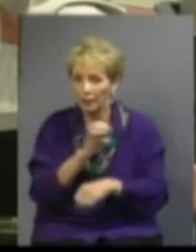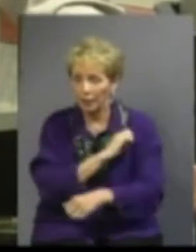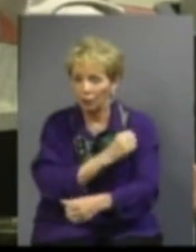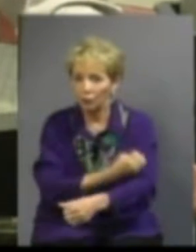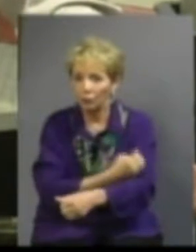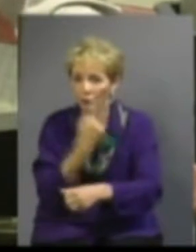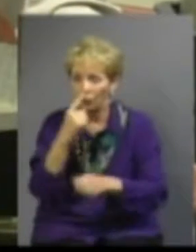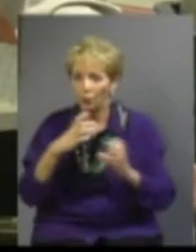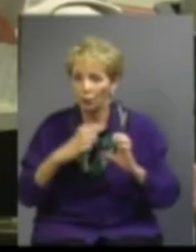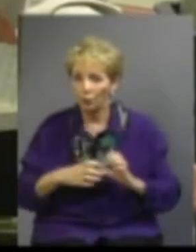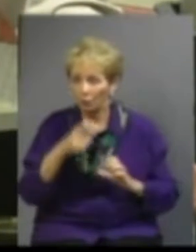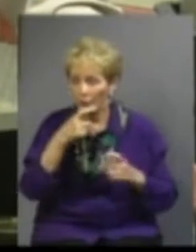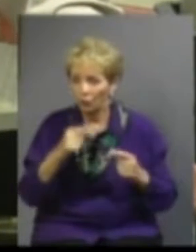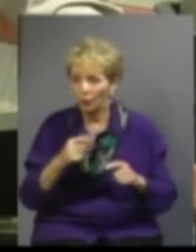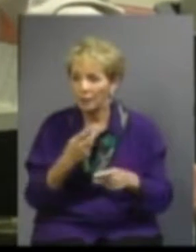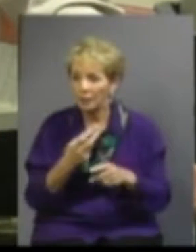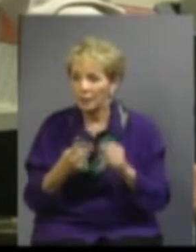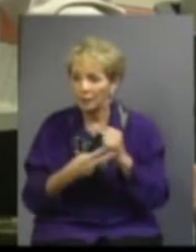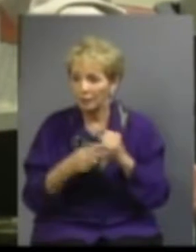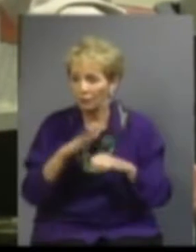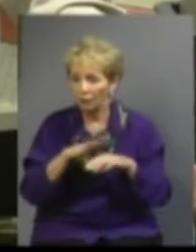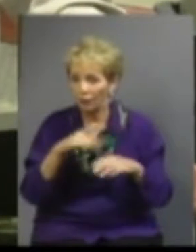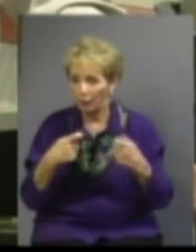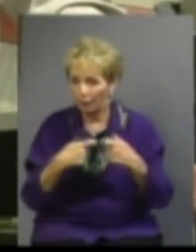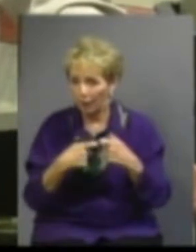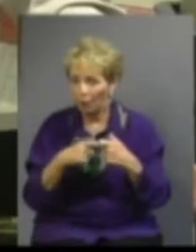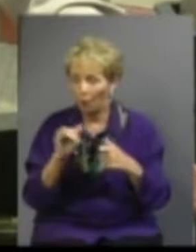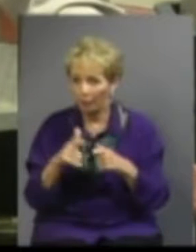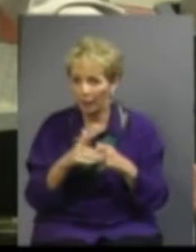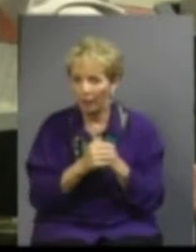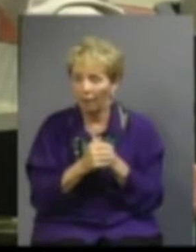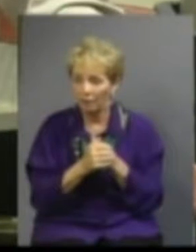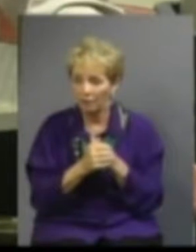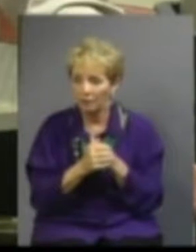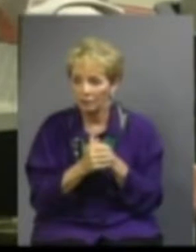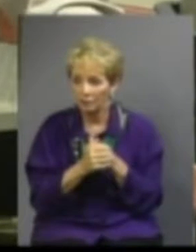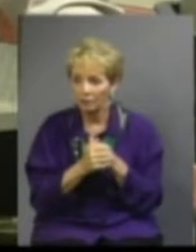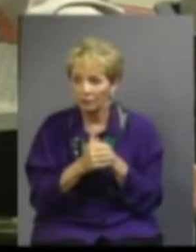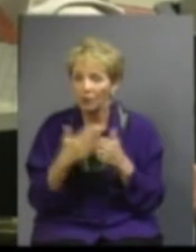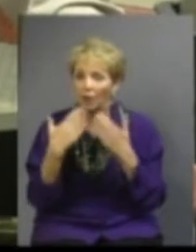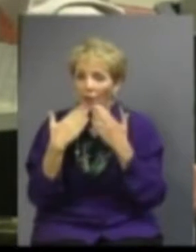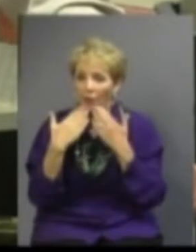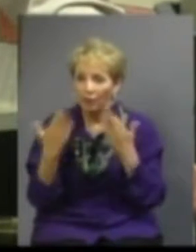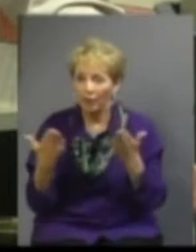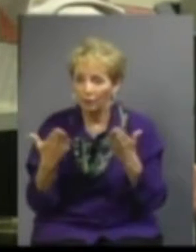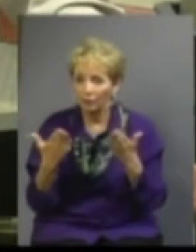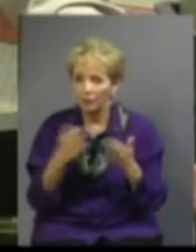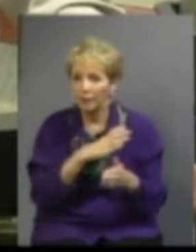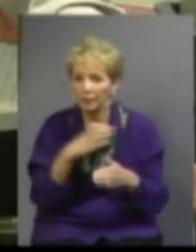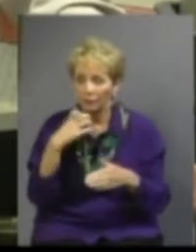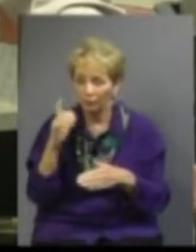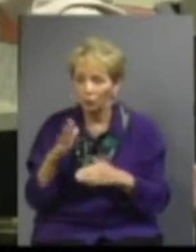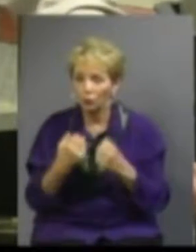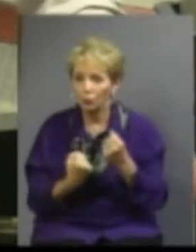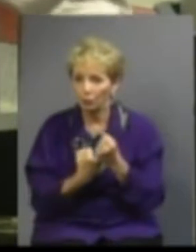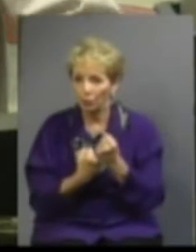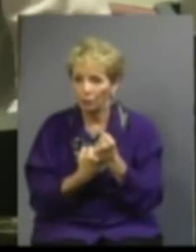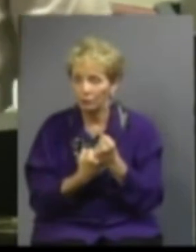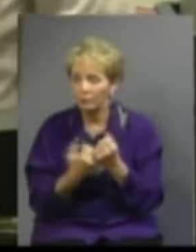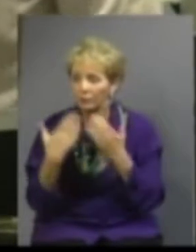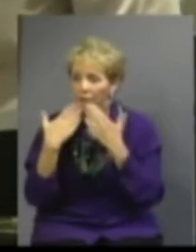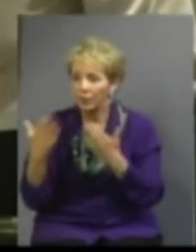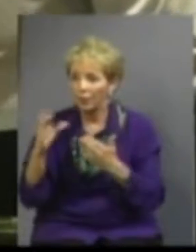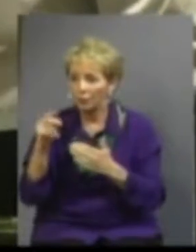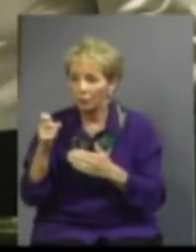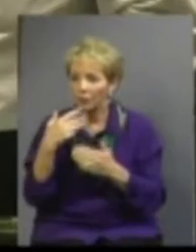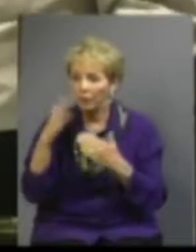the customers who wish to try to save on their power bill. And then I'd again like to thank you, the council, for your support. Thank you, Brooks. Thank